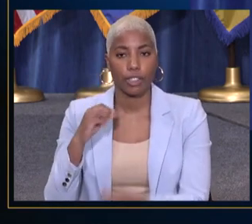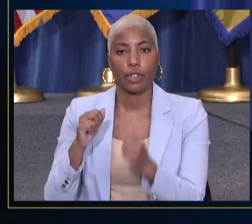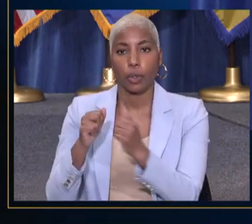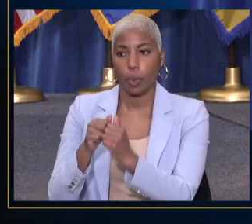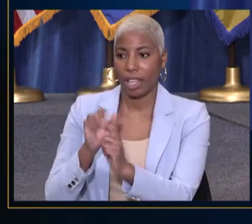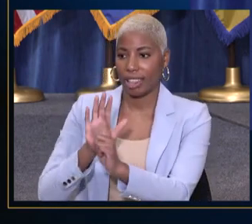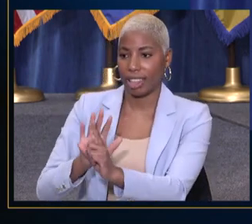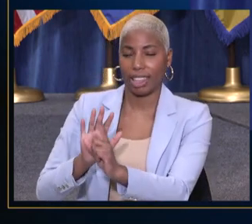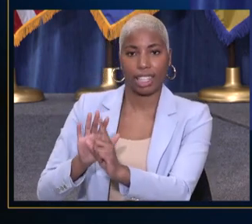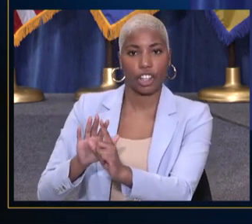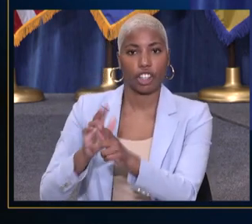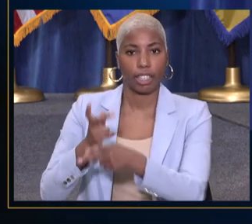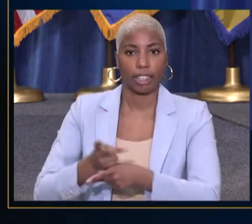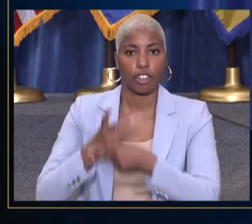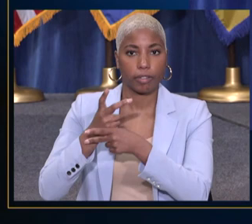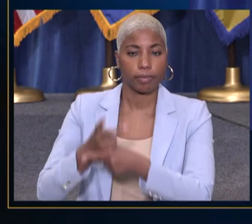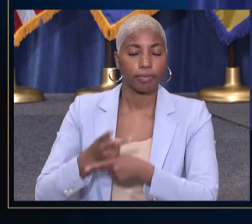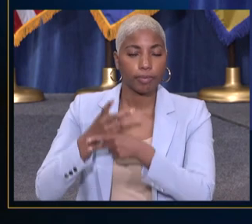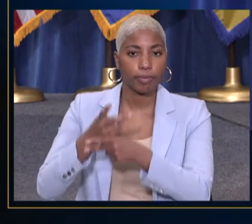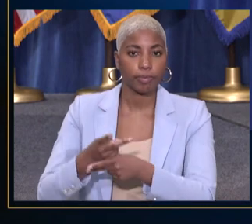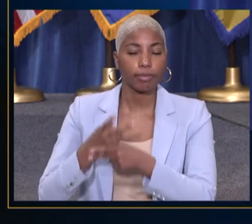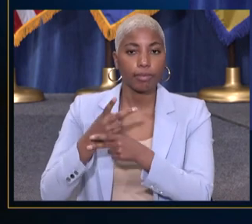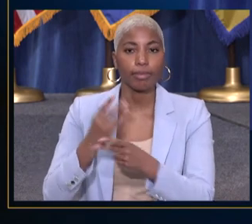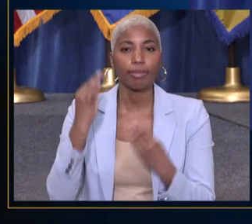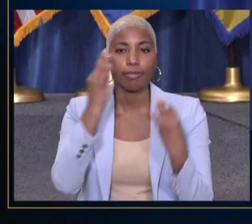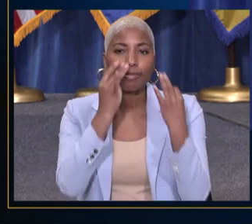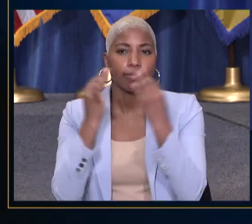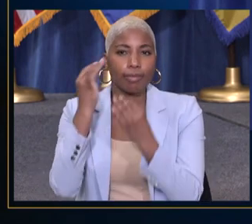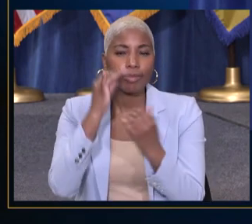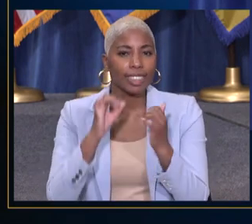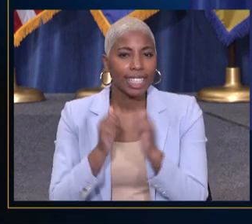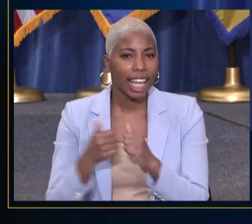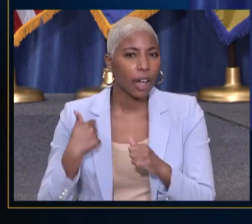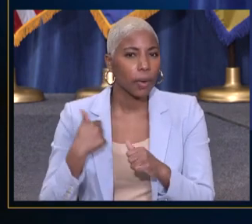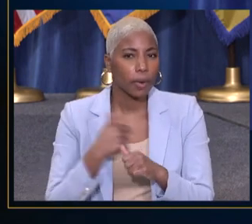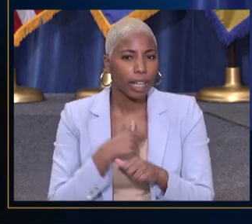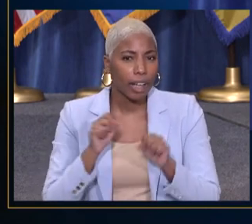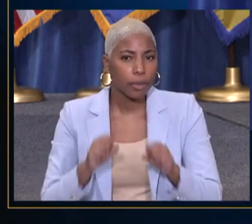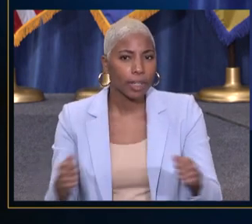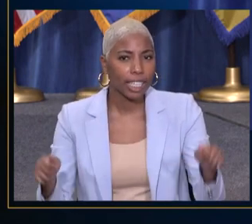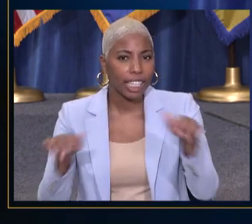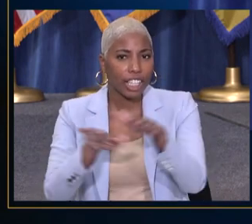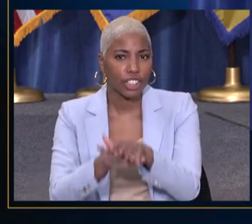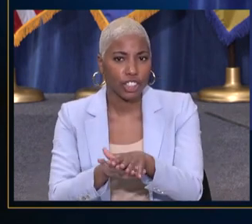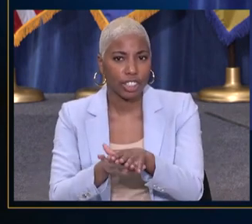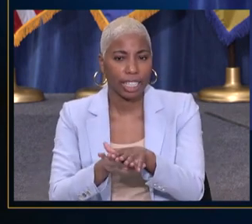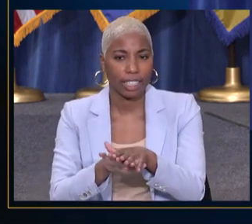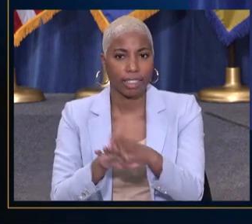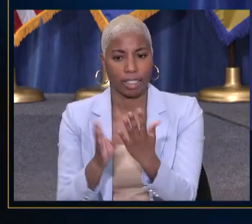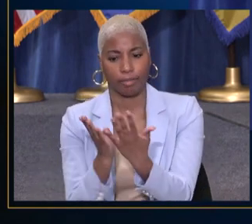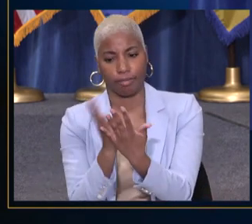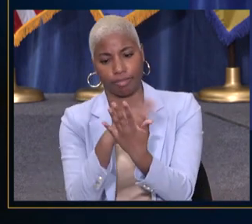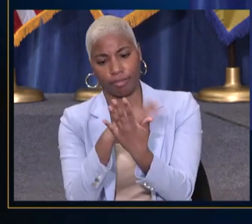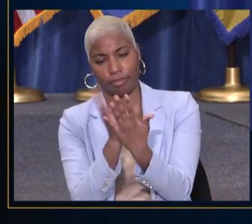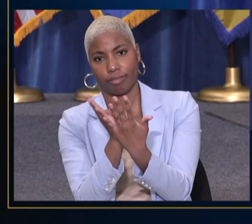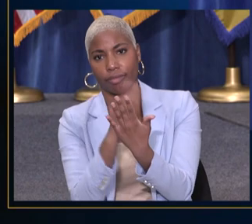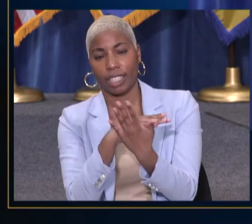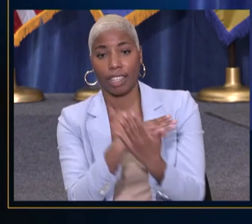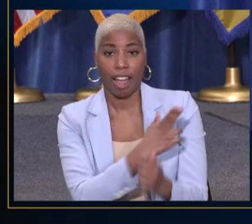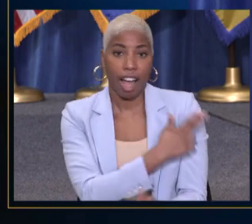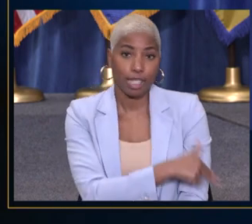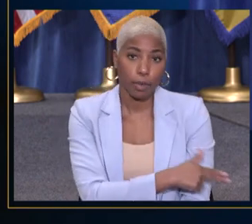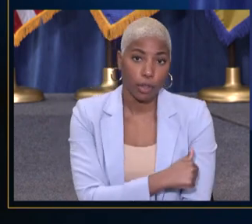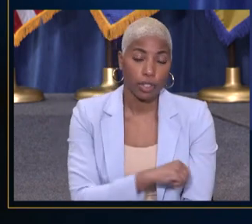with their care, and thinking through how can we integrate these measures? How can we hold hospitals and